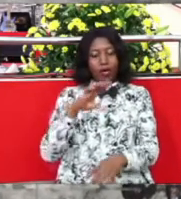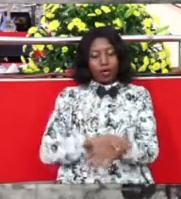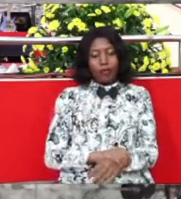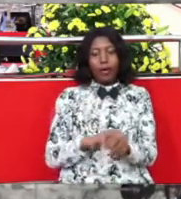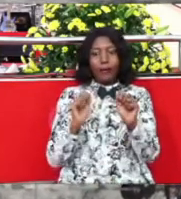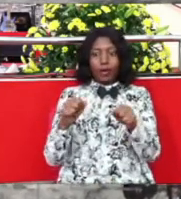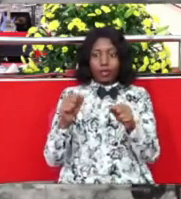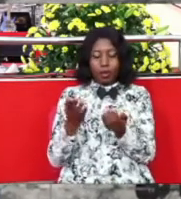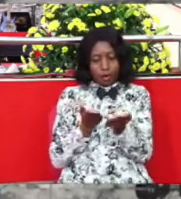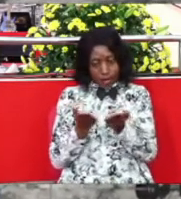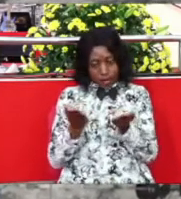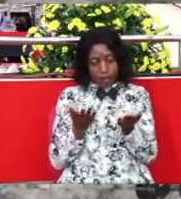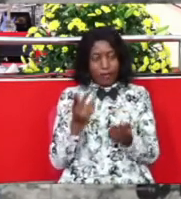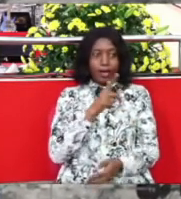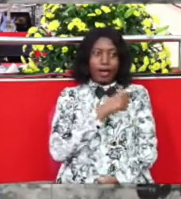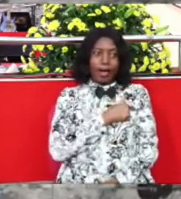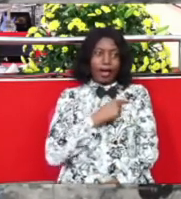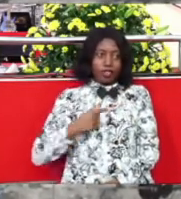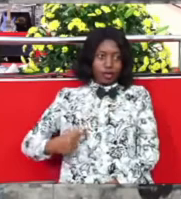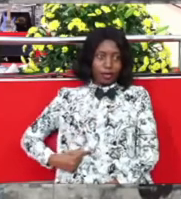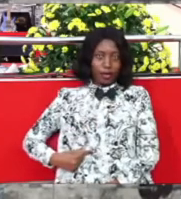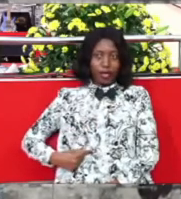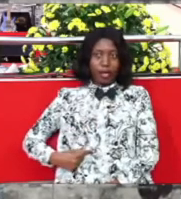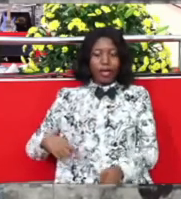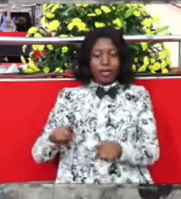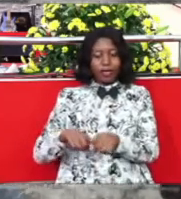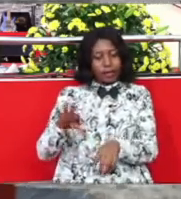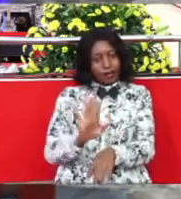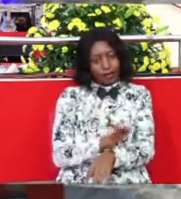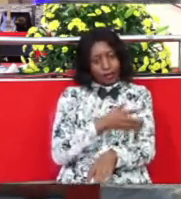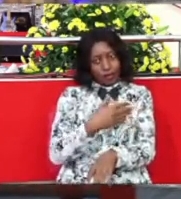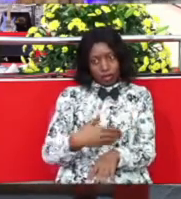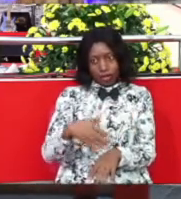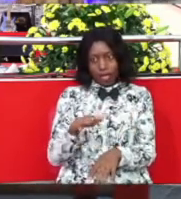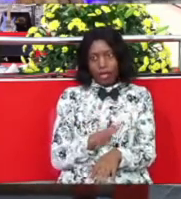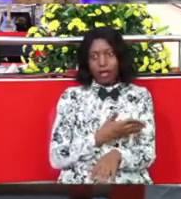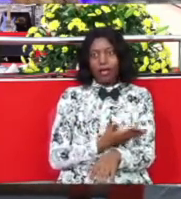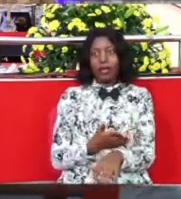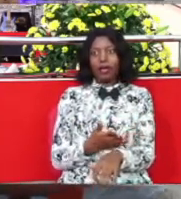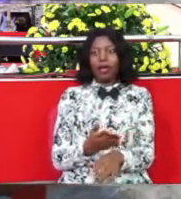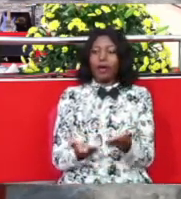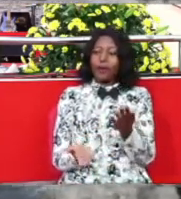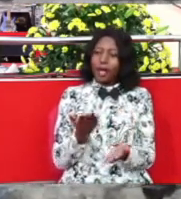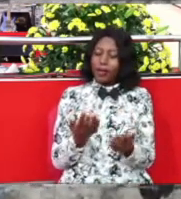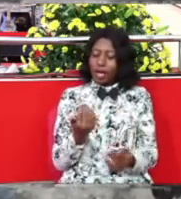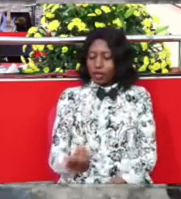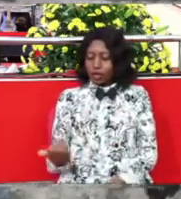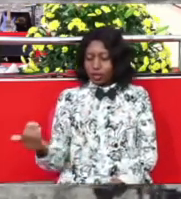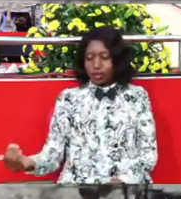wako katika ushemanzi. Or they're in the music team. Katika uimbaji. They're in the children ministry. Ama wanahudumu